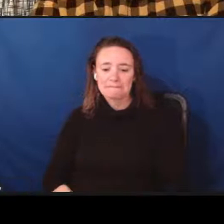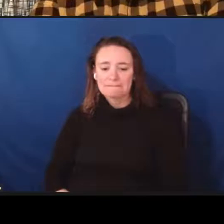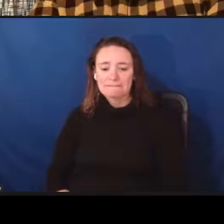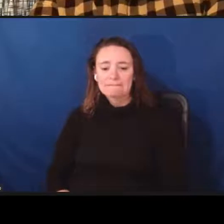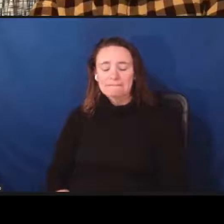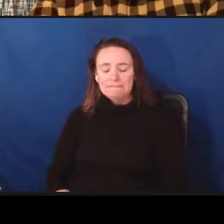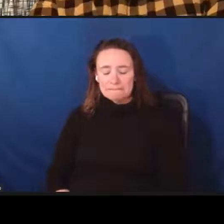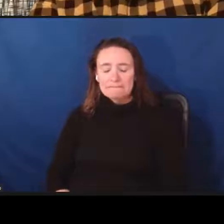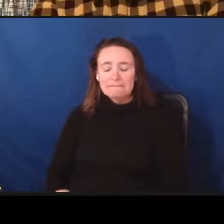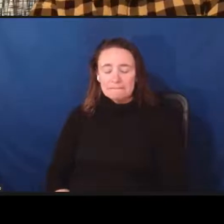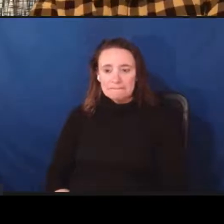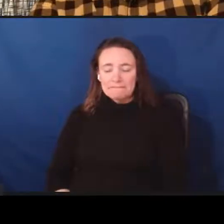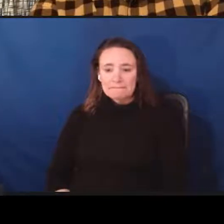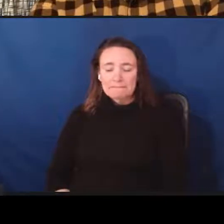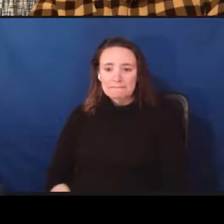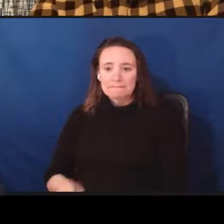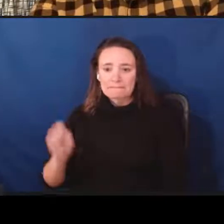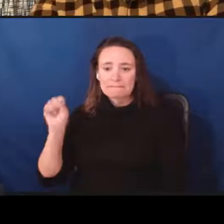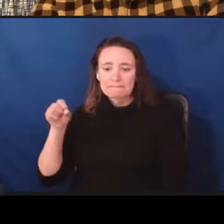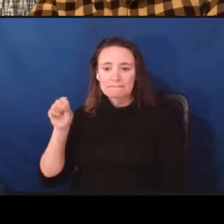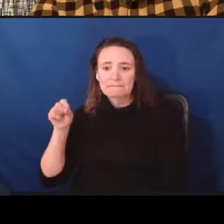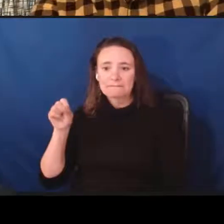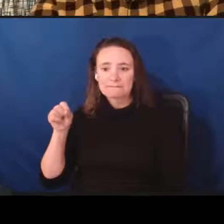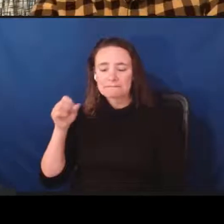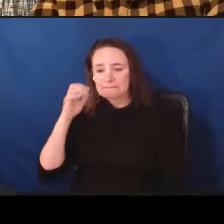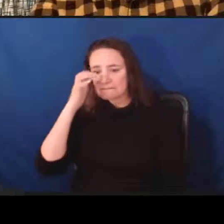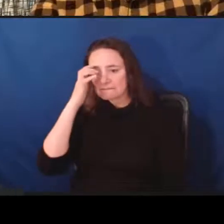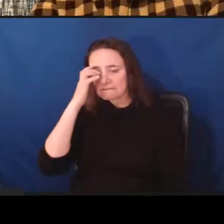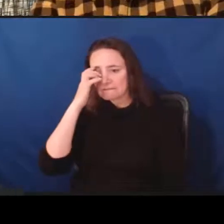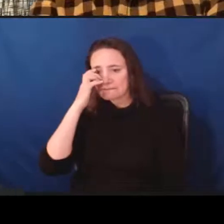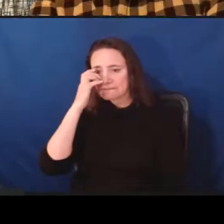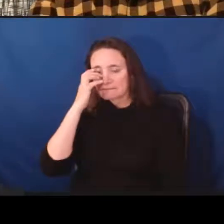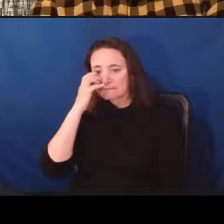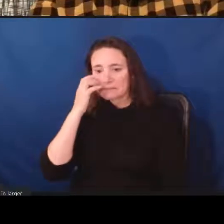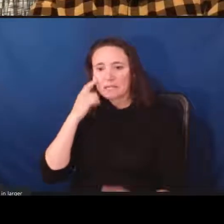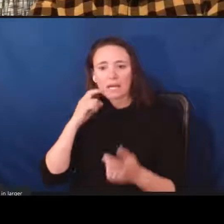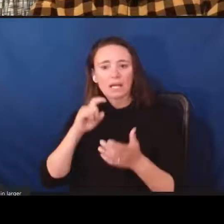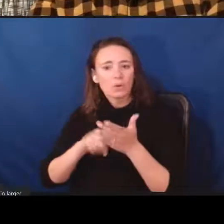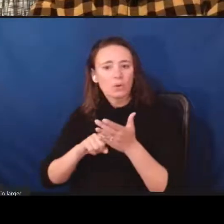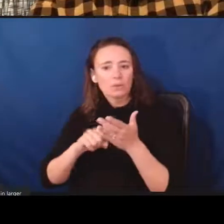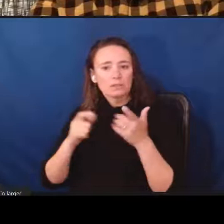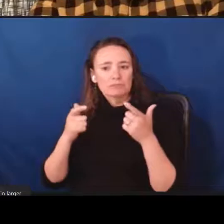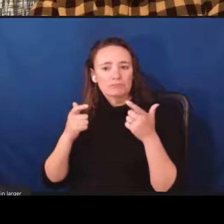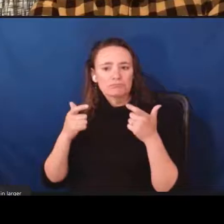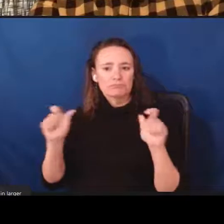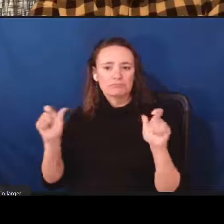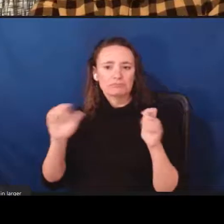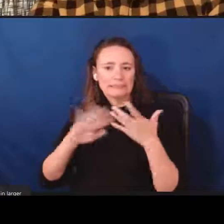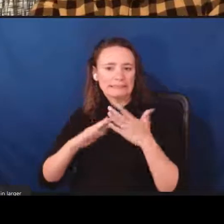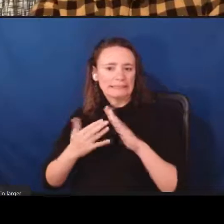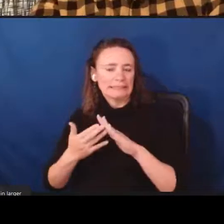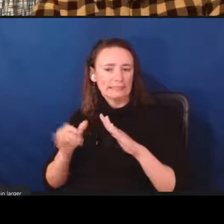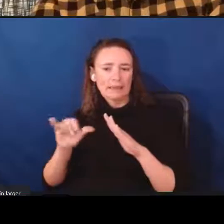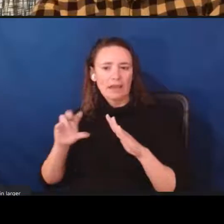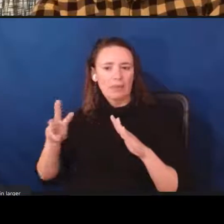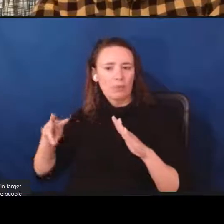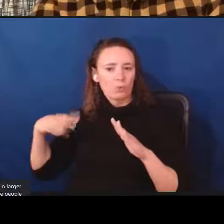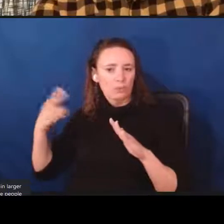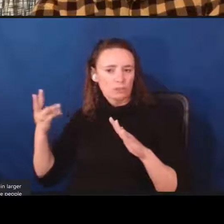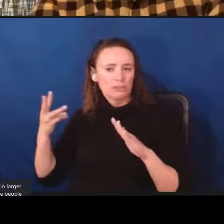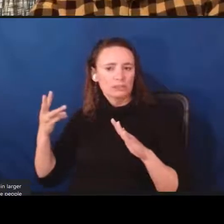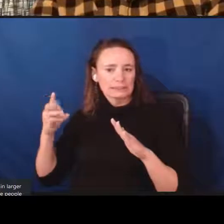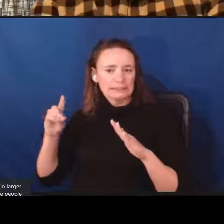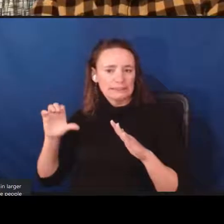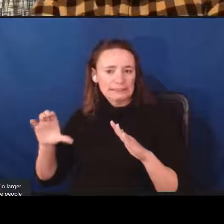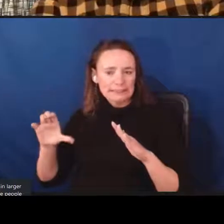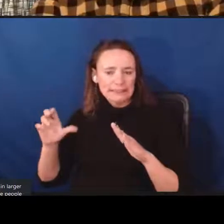Yeah, I mean, I think, because I notice in larger cities like Washington and places where people have maybe gone away